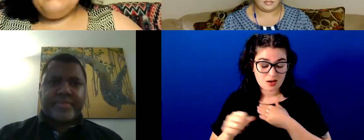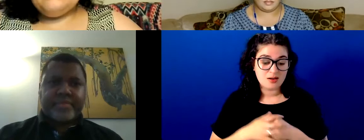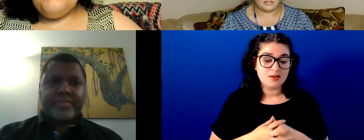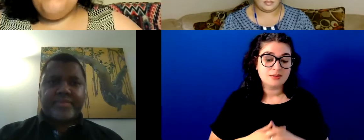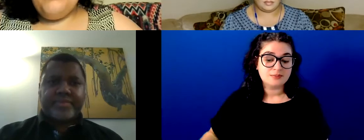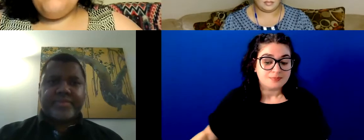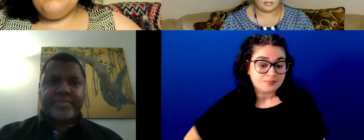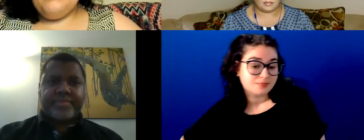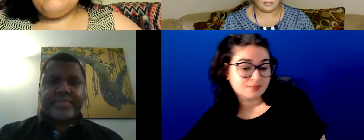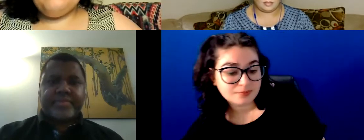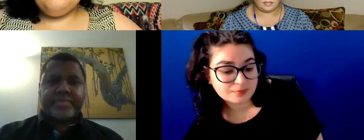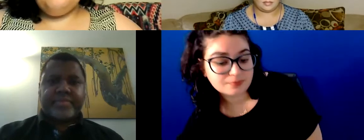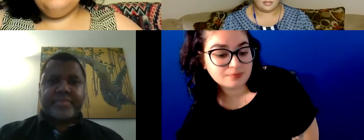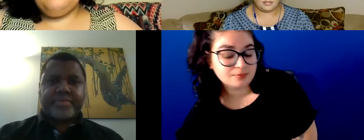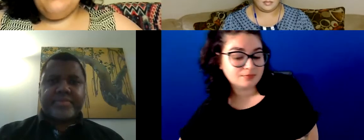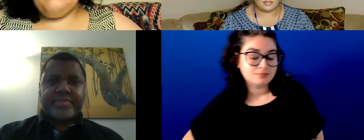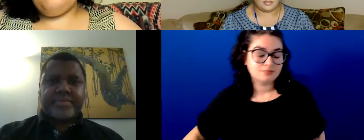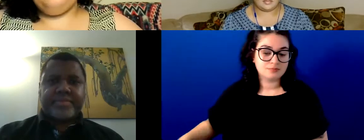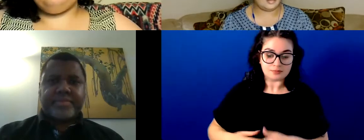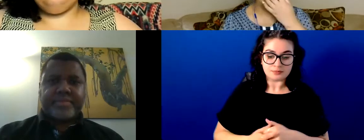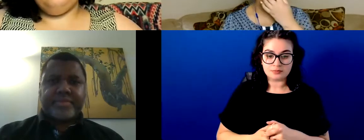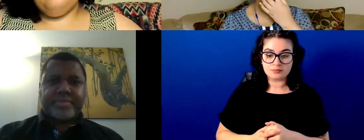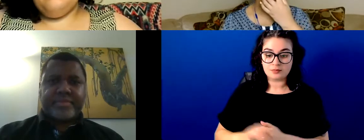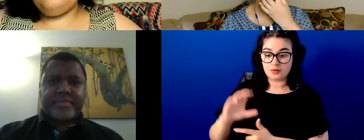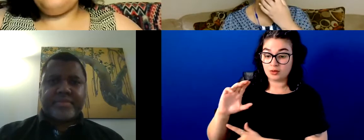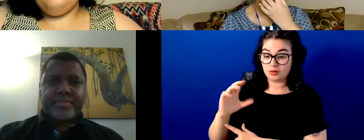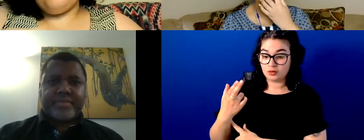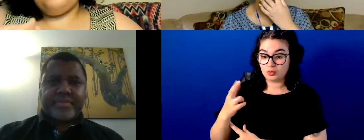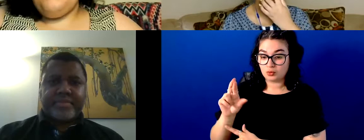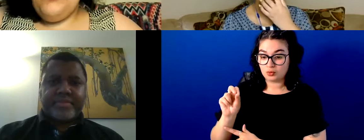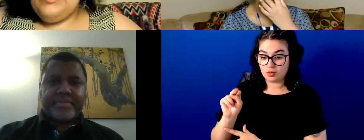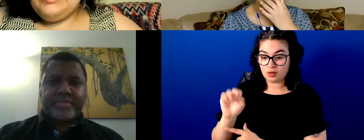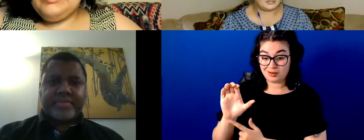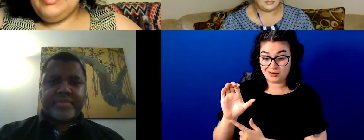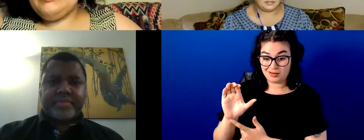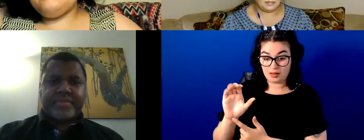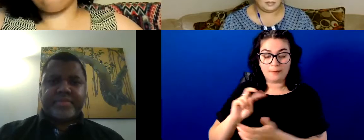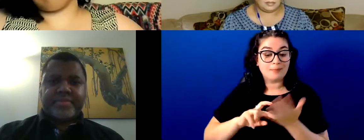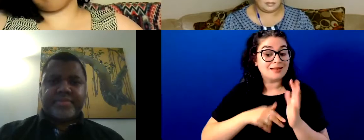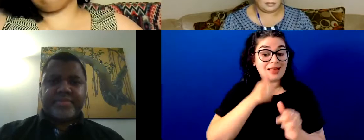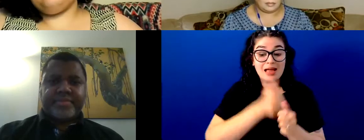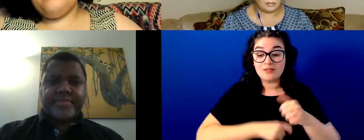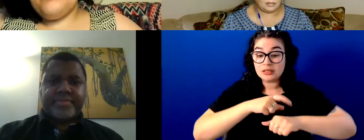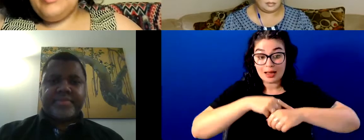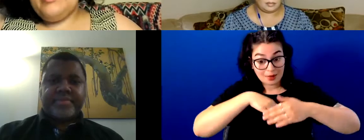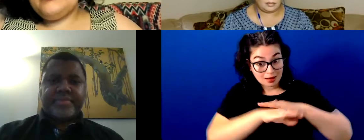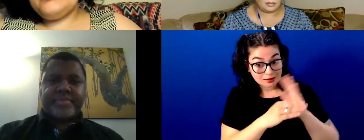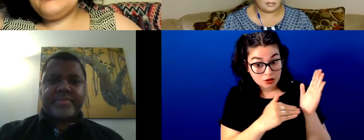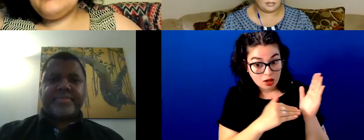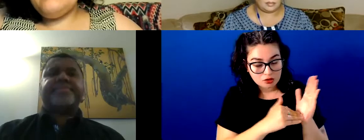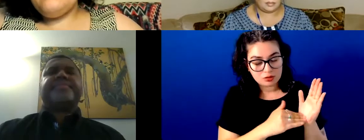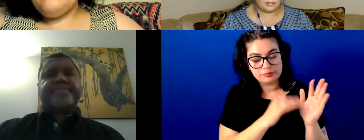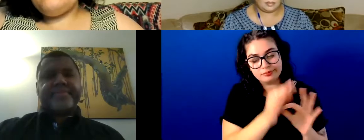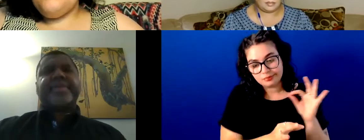And it is that point where being chronic means the acknowledgement that every time you go to see a doctor, it's just another